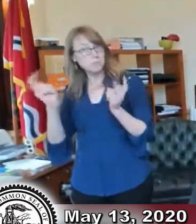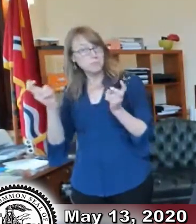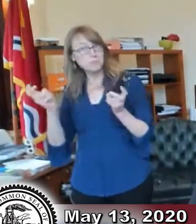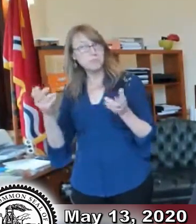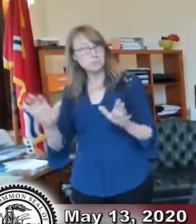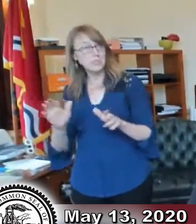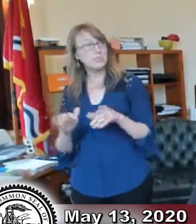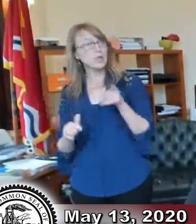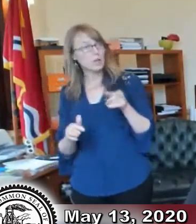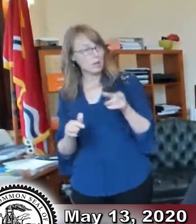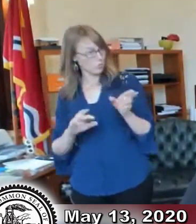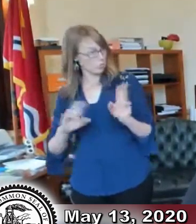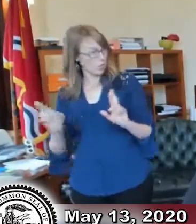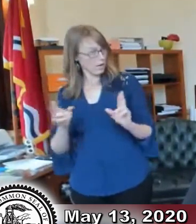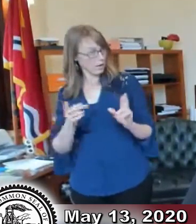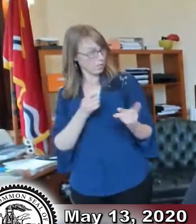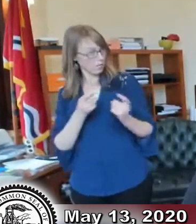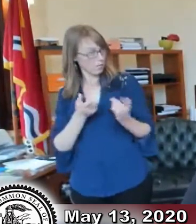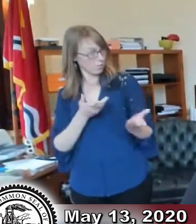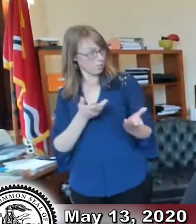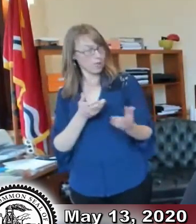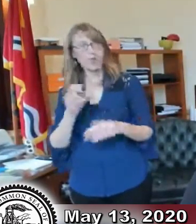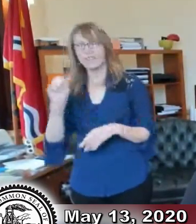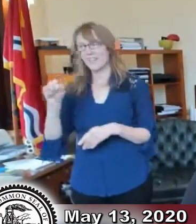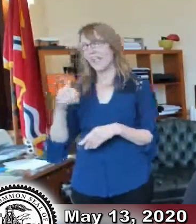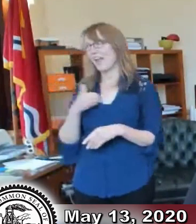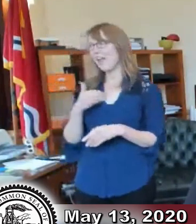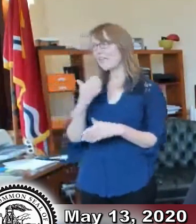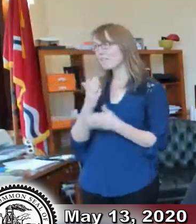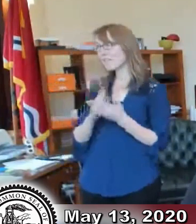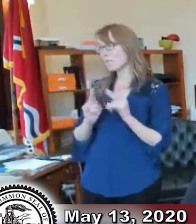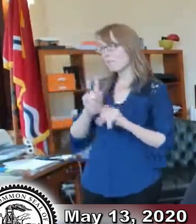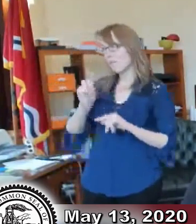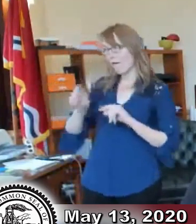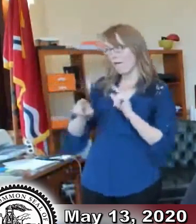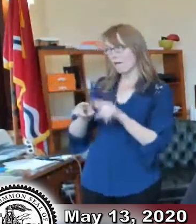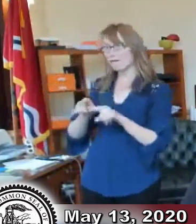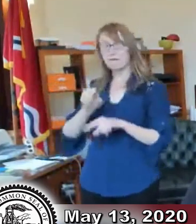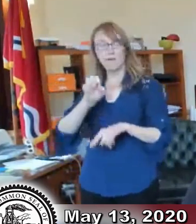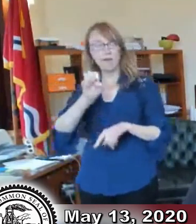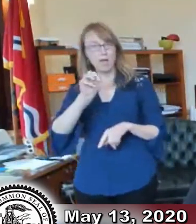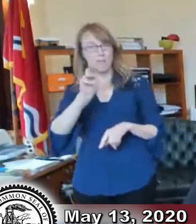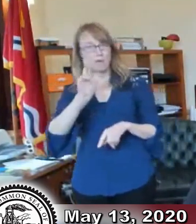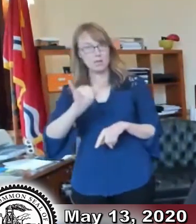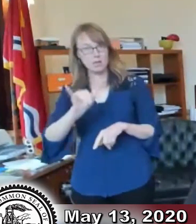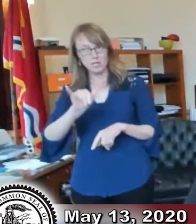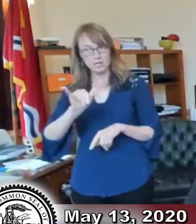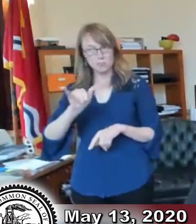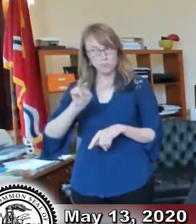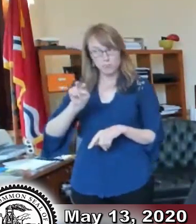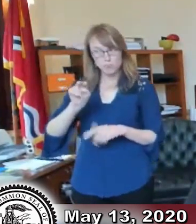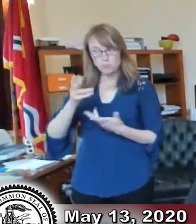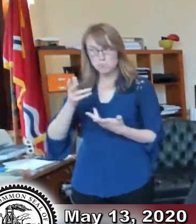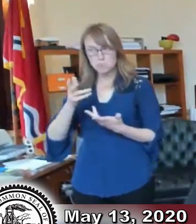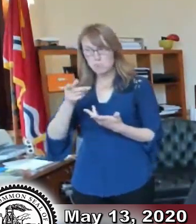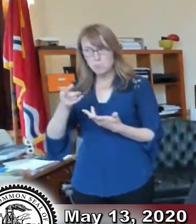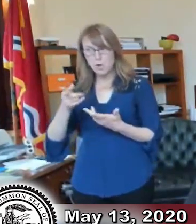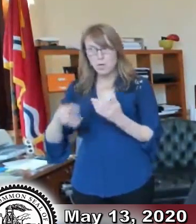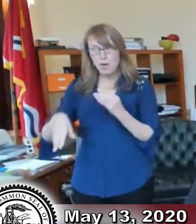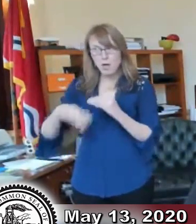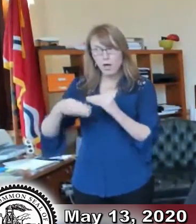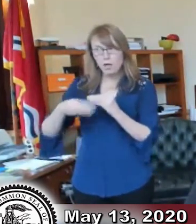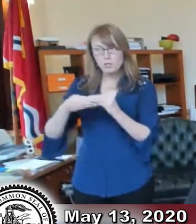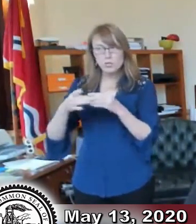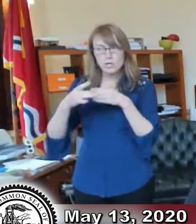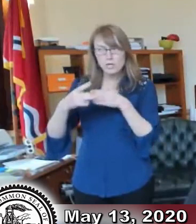Are we ready with questions yet? We do have a couple of questions, Okay. Mayor. Emily's watching and wants to know, is there going to be additional guidance for hosting